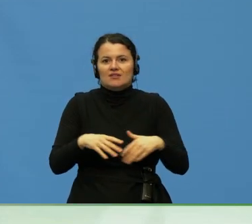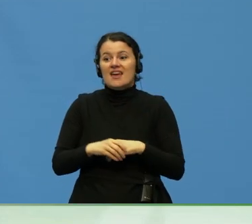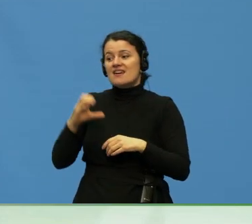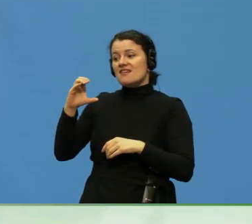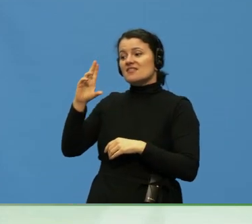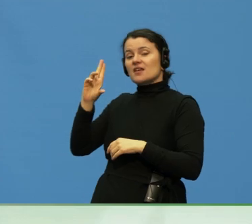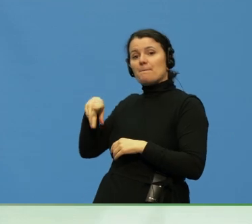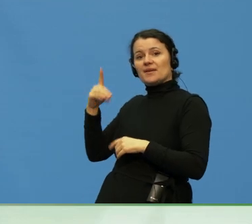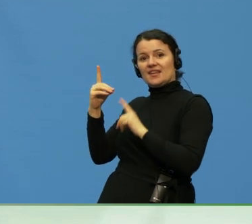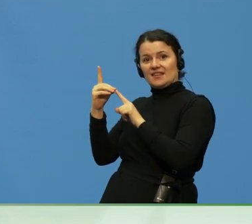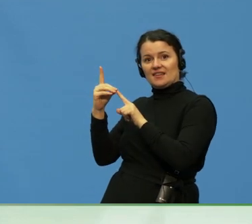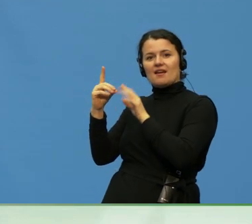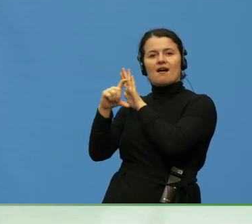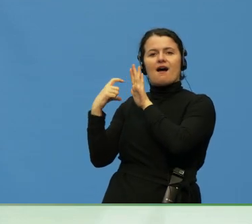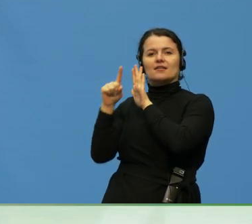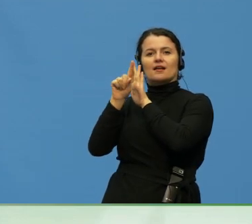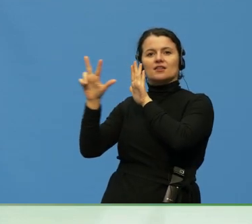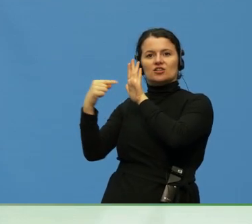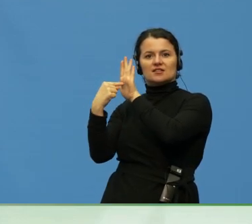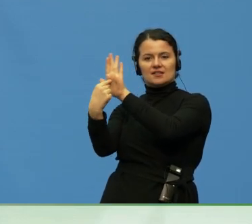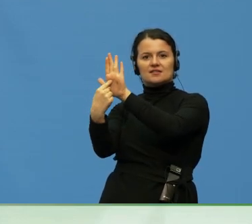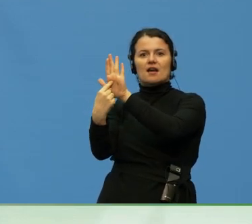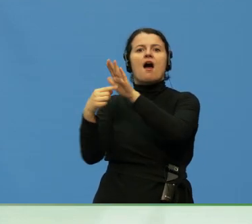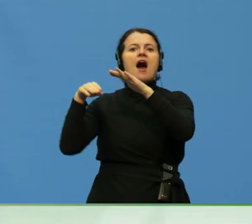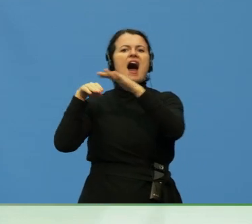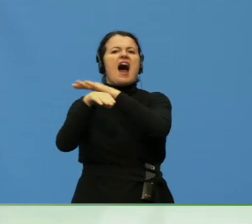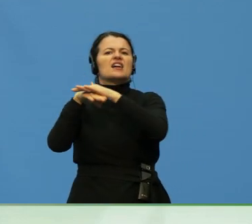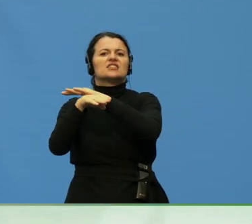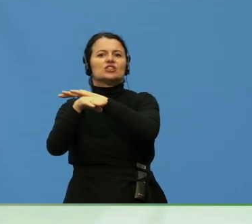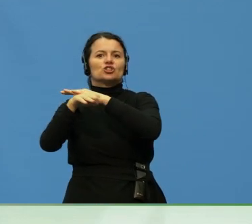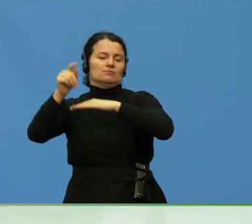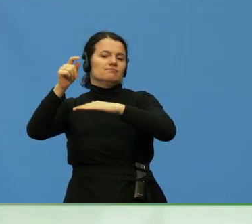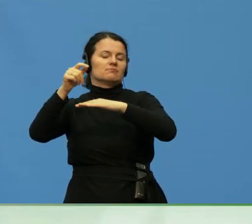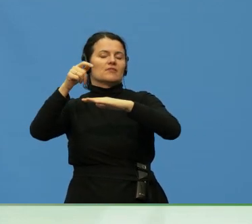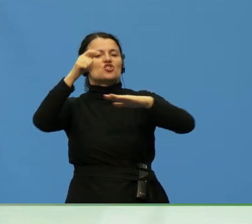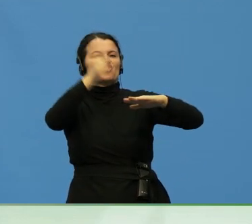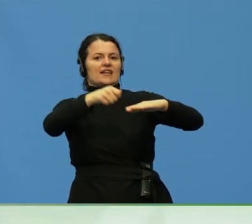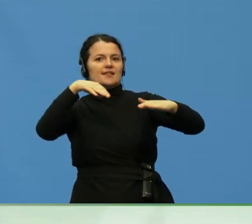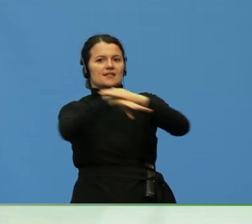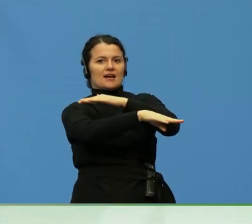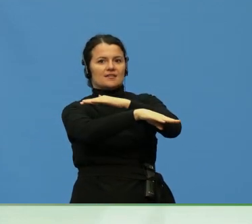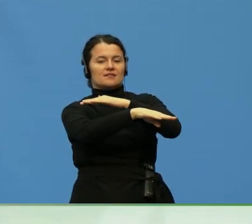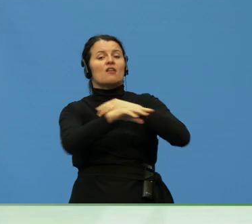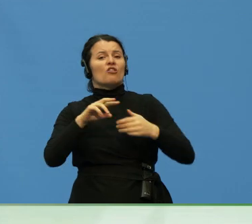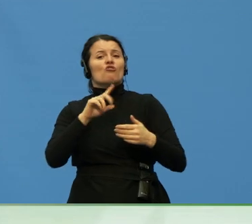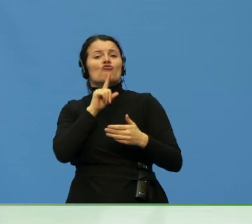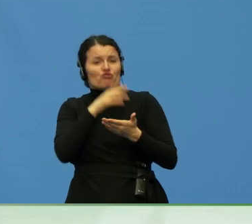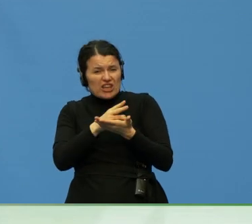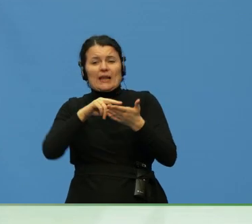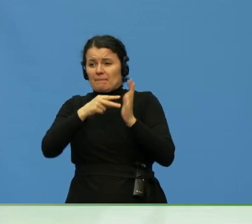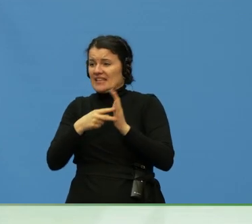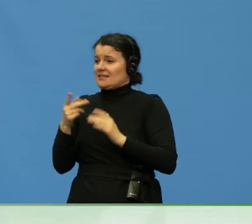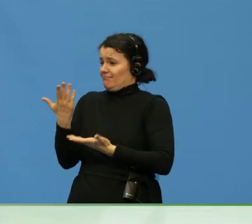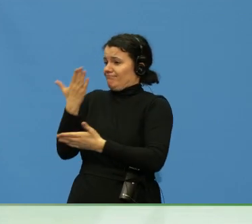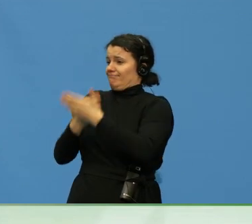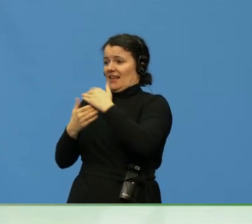in Article 13 about access to justice, which that's really talking about the reasonable adjustments that are required